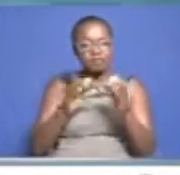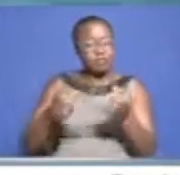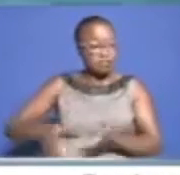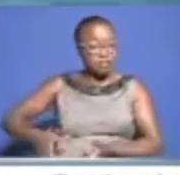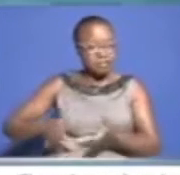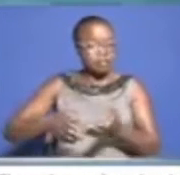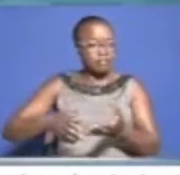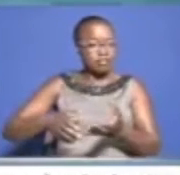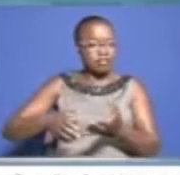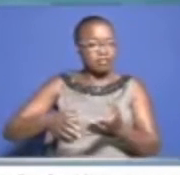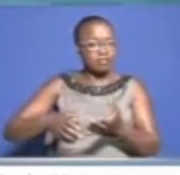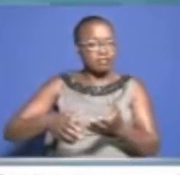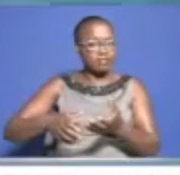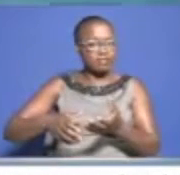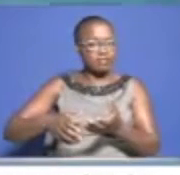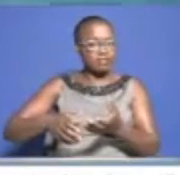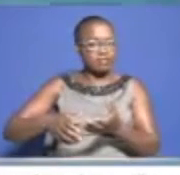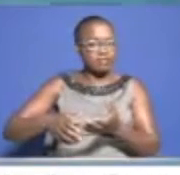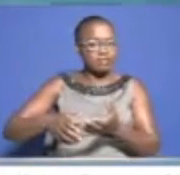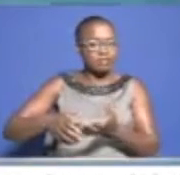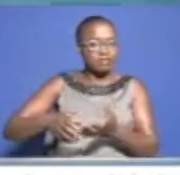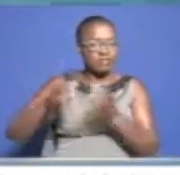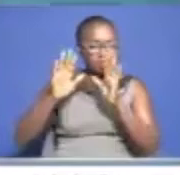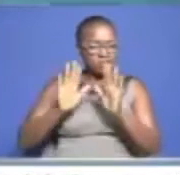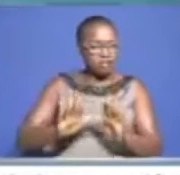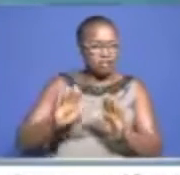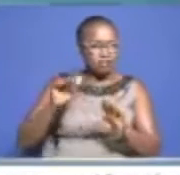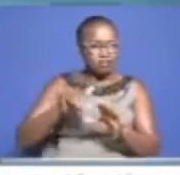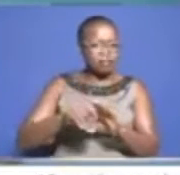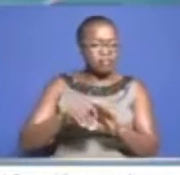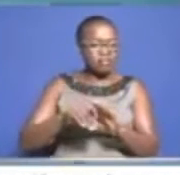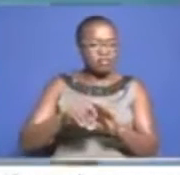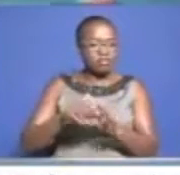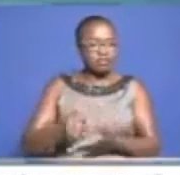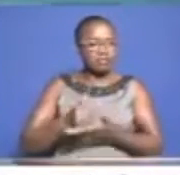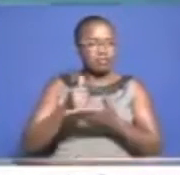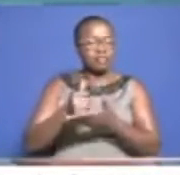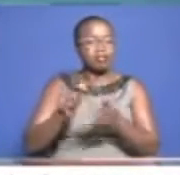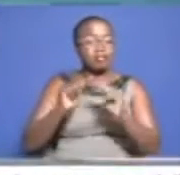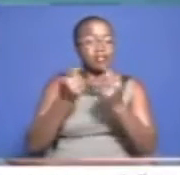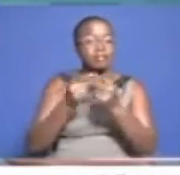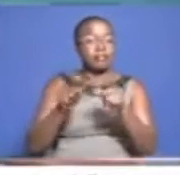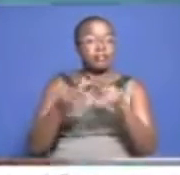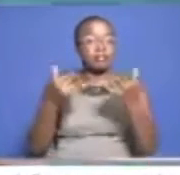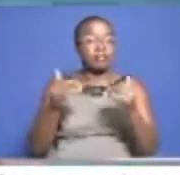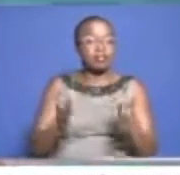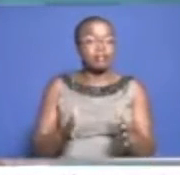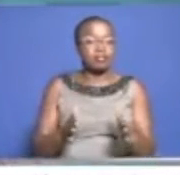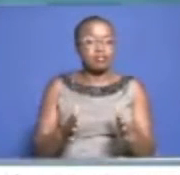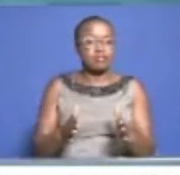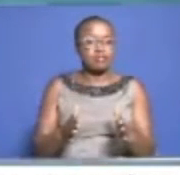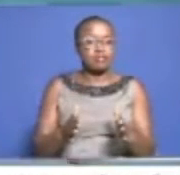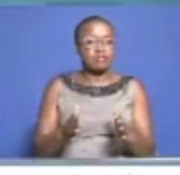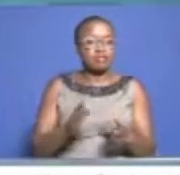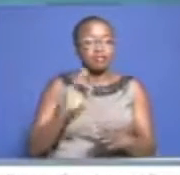seven international circuit, he was instrumental in constantly helping to develop that team as a player with his colleagues. And the